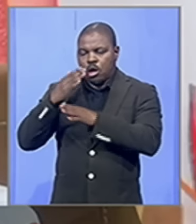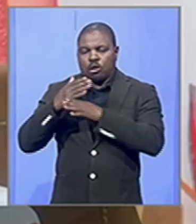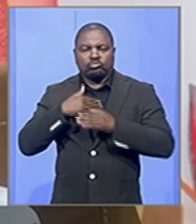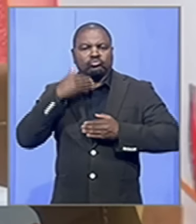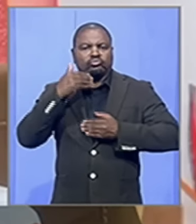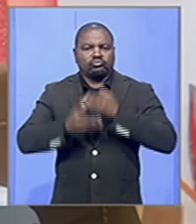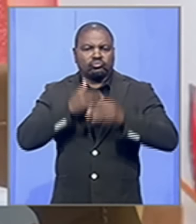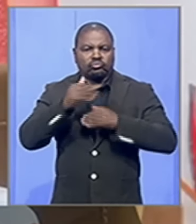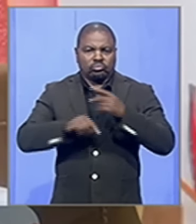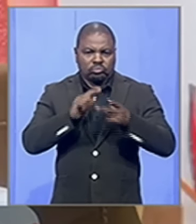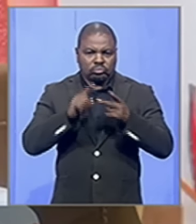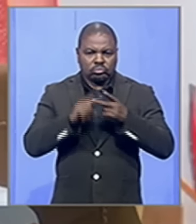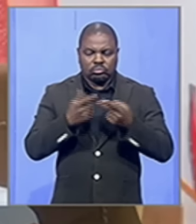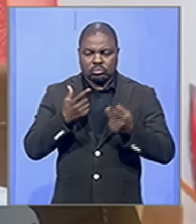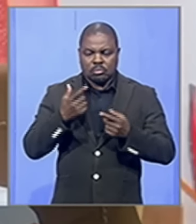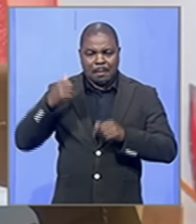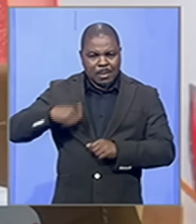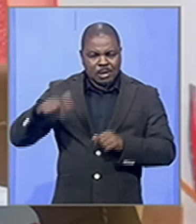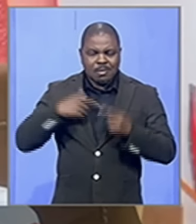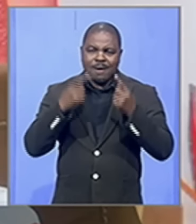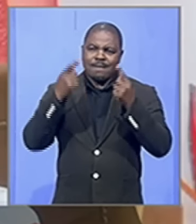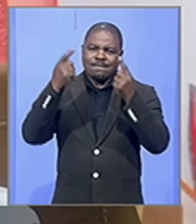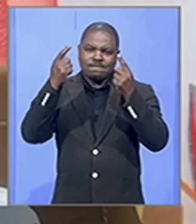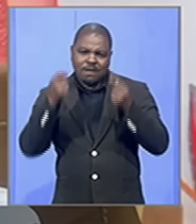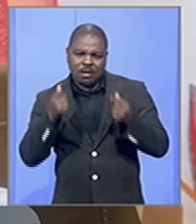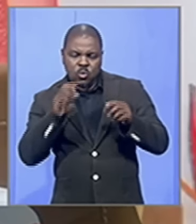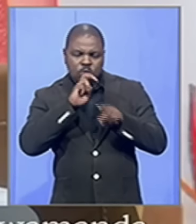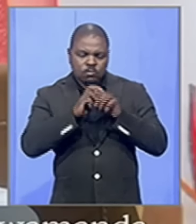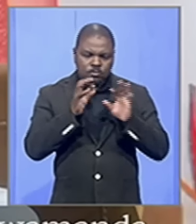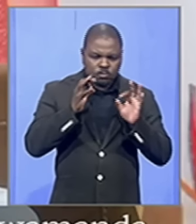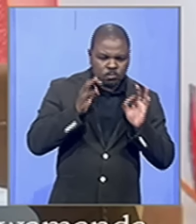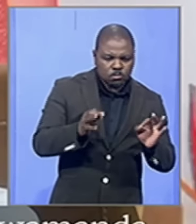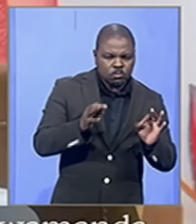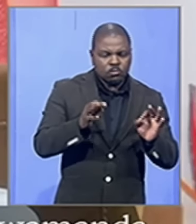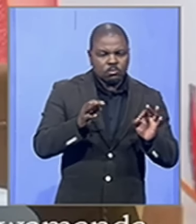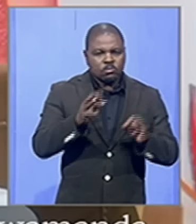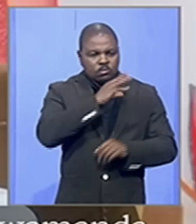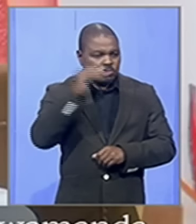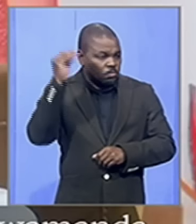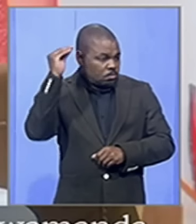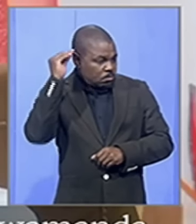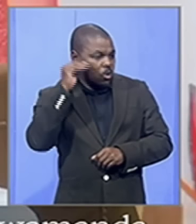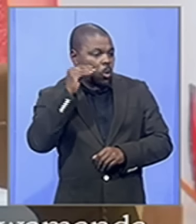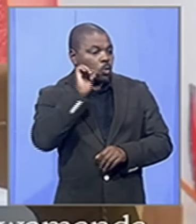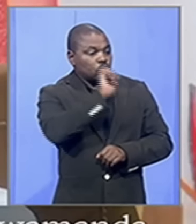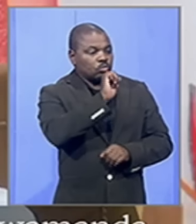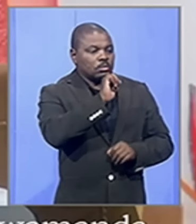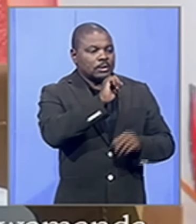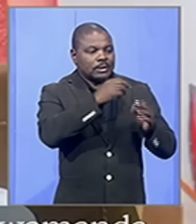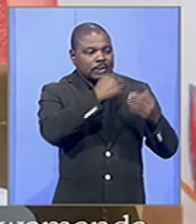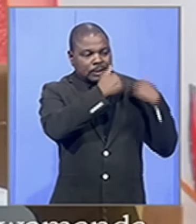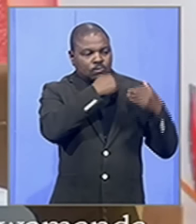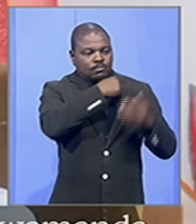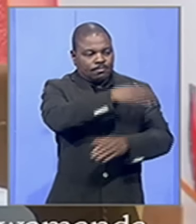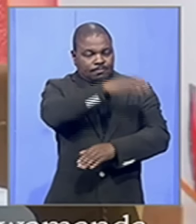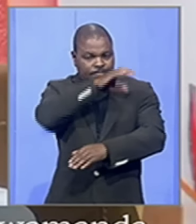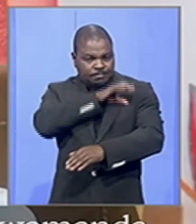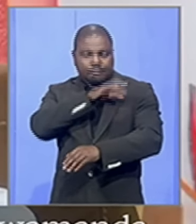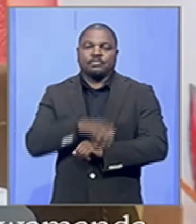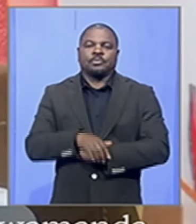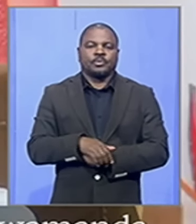the finances of the city, with integrity, with the consideration that they've entrusted us with that role and